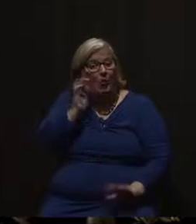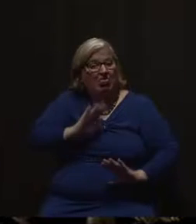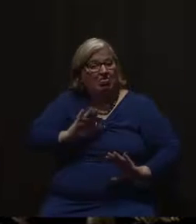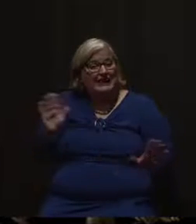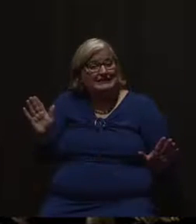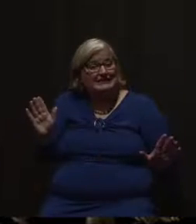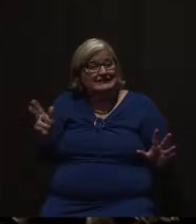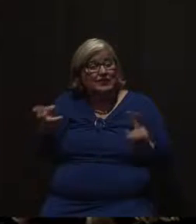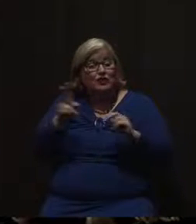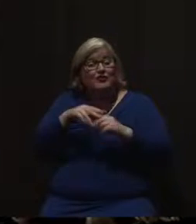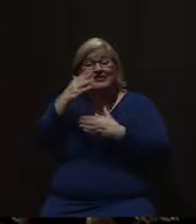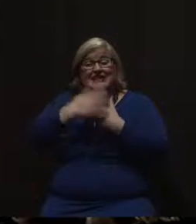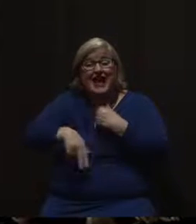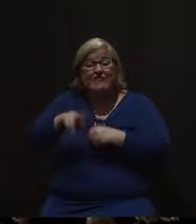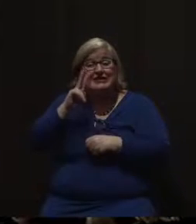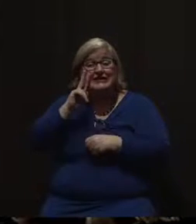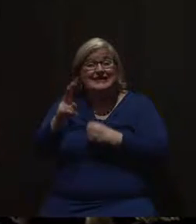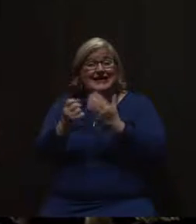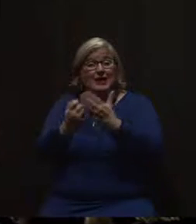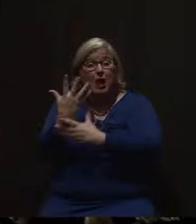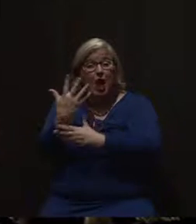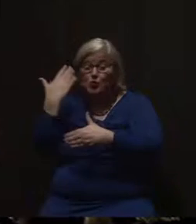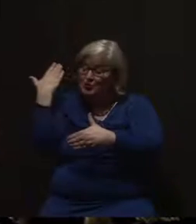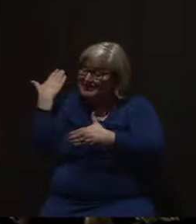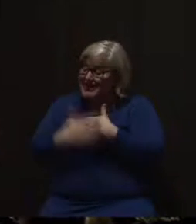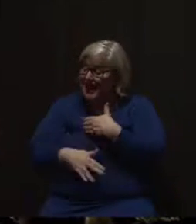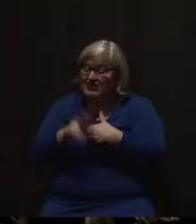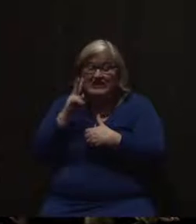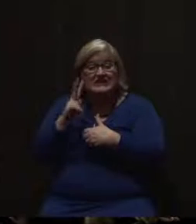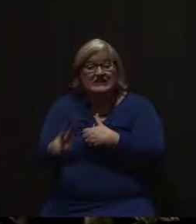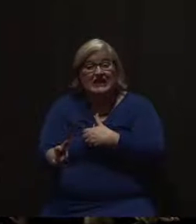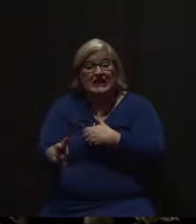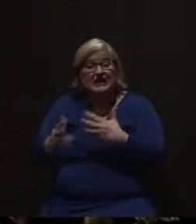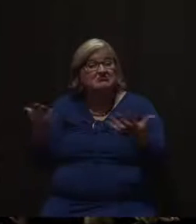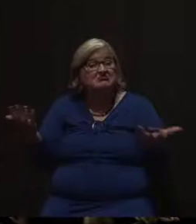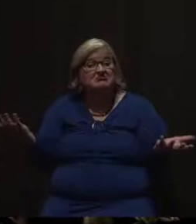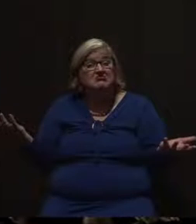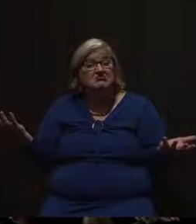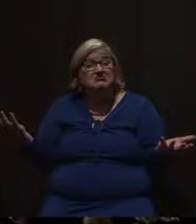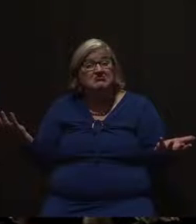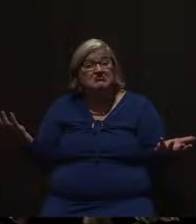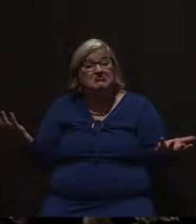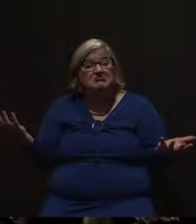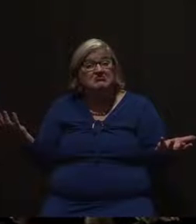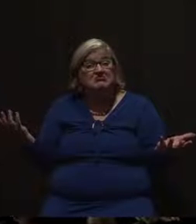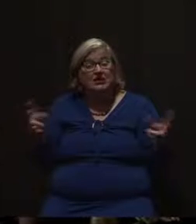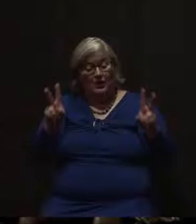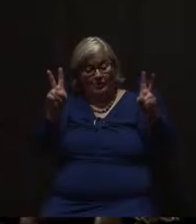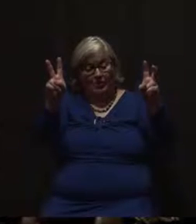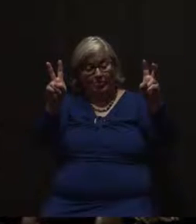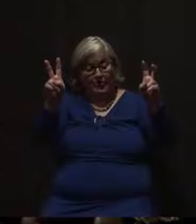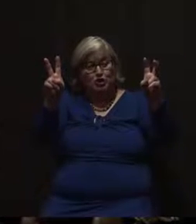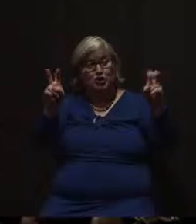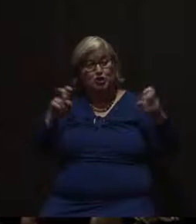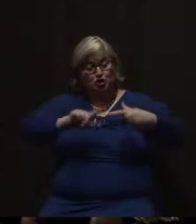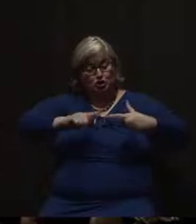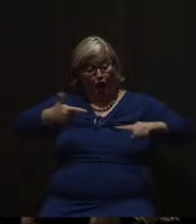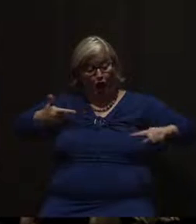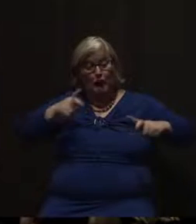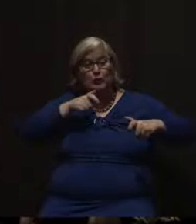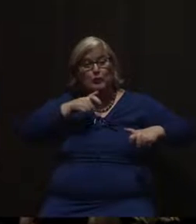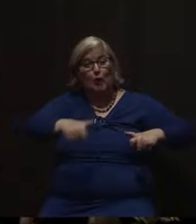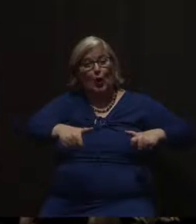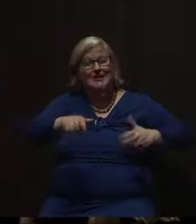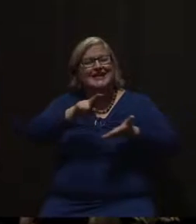don't know a plant, we literally don't see it. And the technical term for that is nature blindness or plant blindness. So the